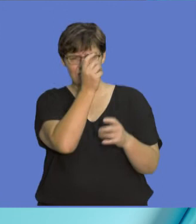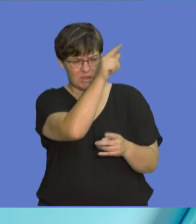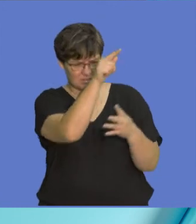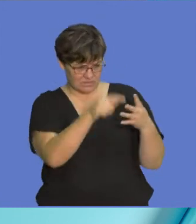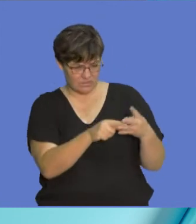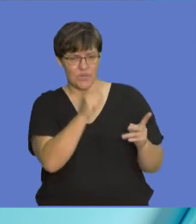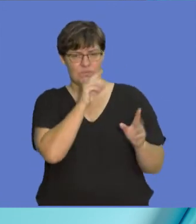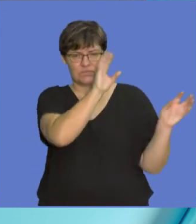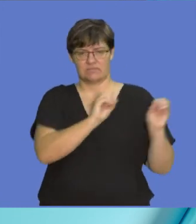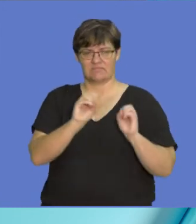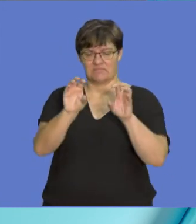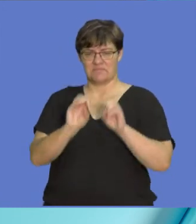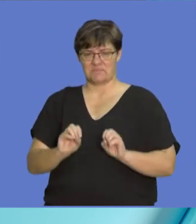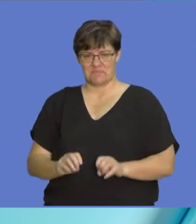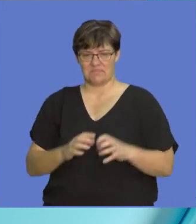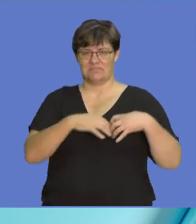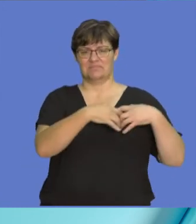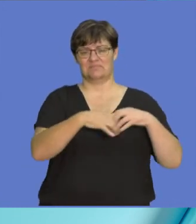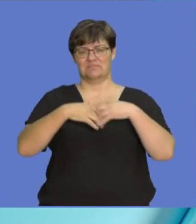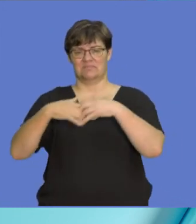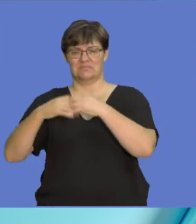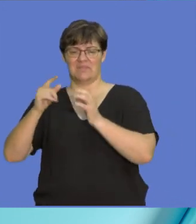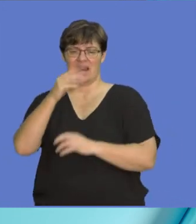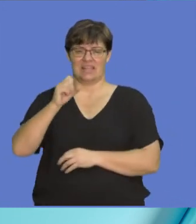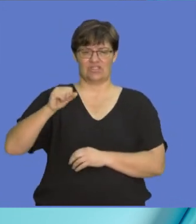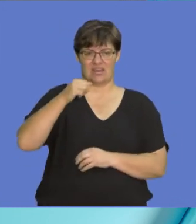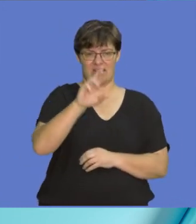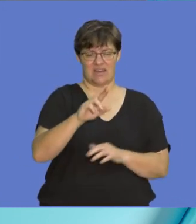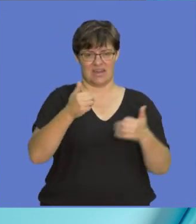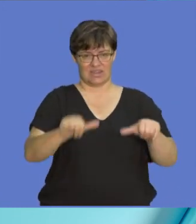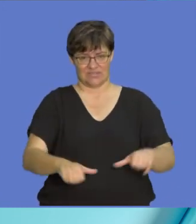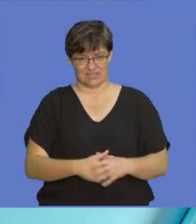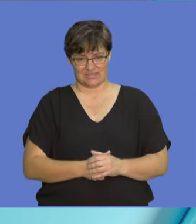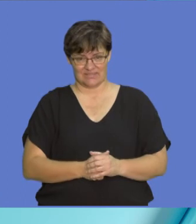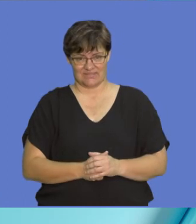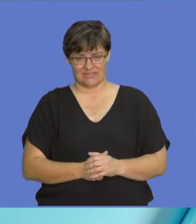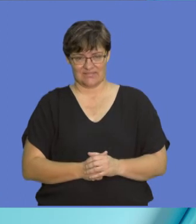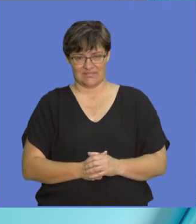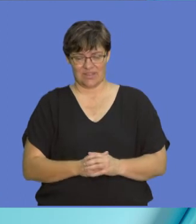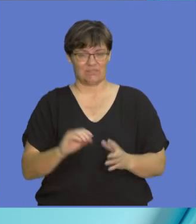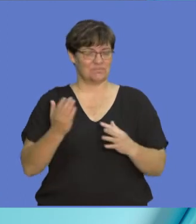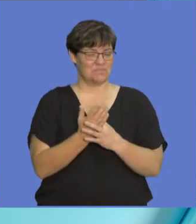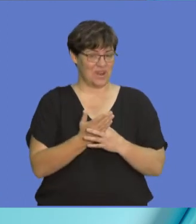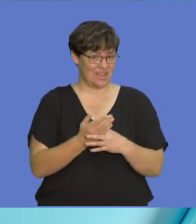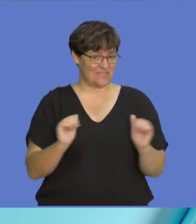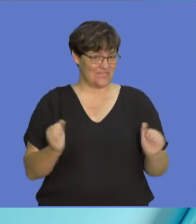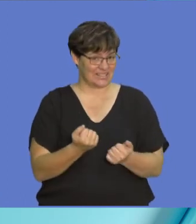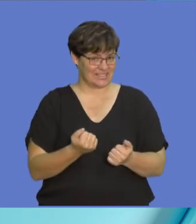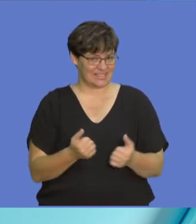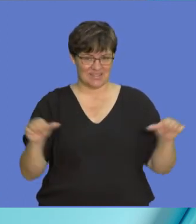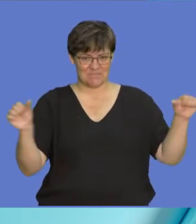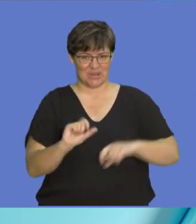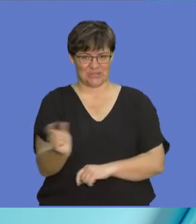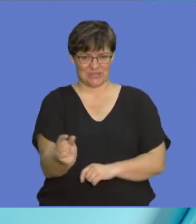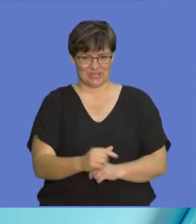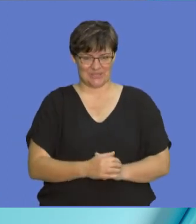to draw up the relevant ledger accounts. Okay guys, let's take a quick break and we'll be back in a jiffy. See you just